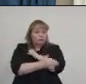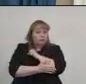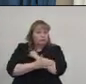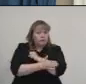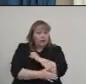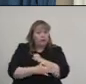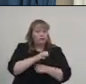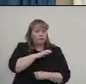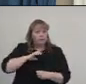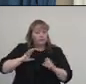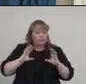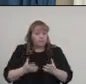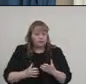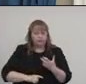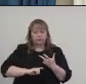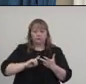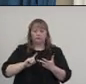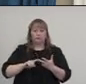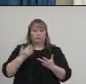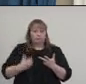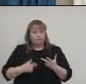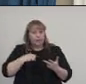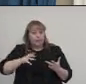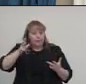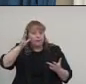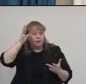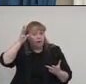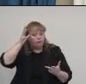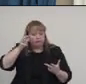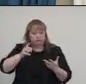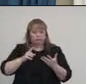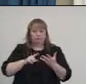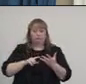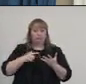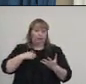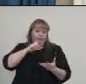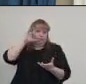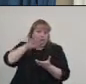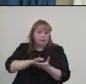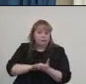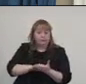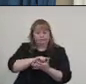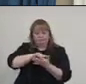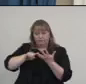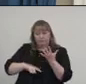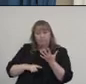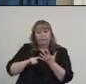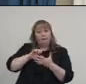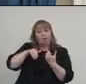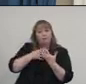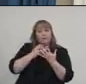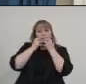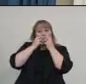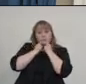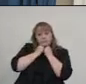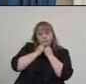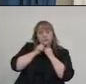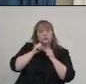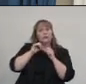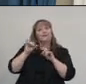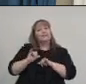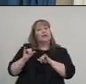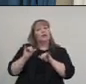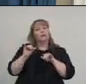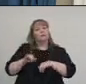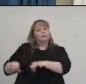our communities get back to business. We have taken great steps together as a state to keep Nevadans safe against